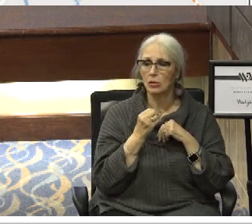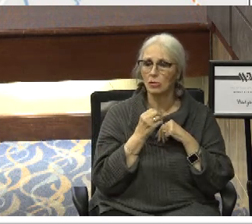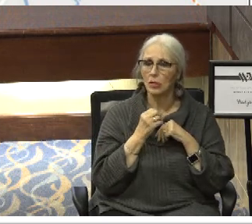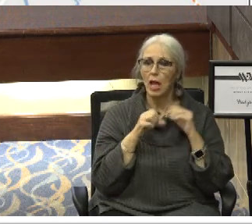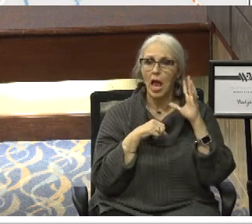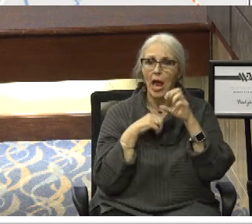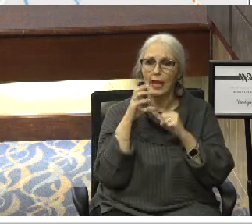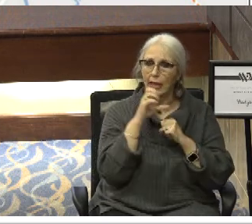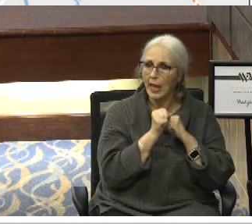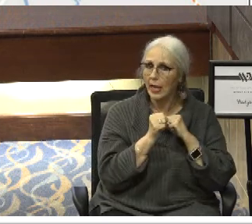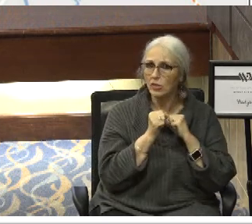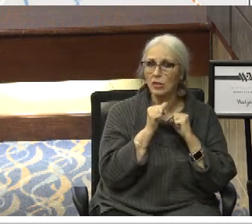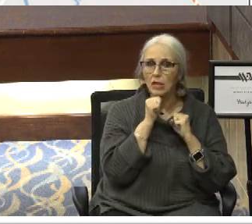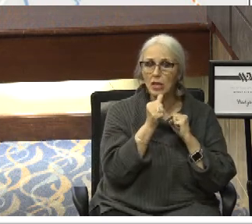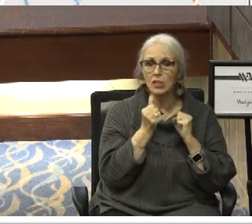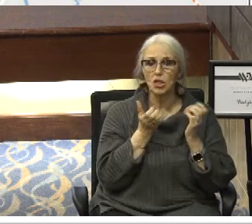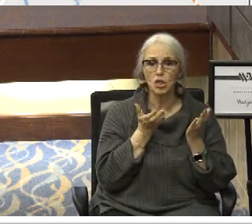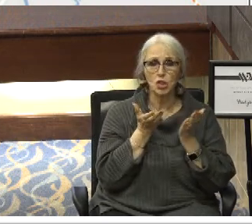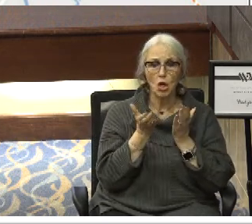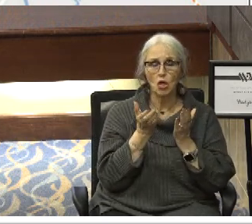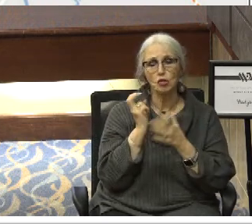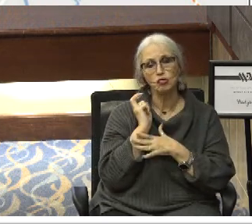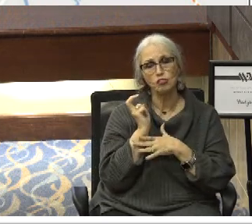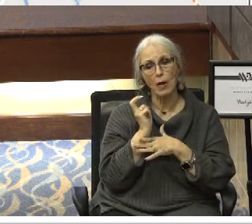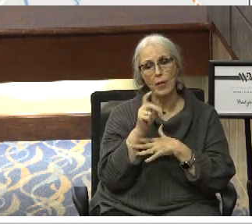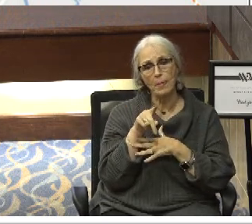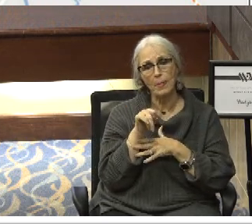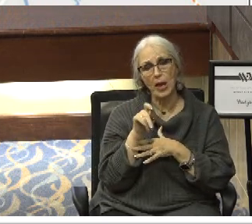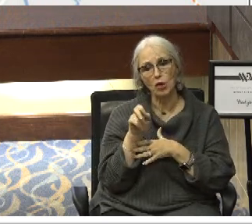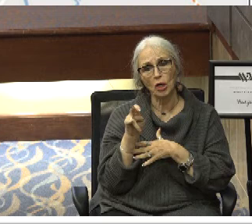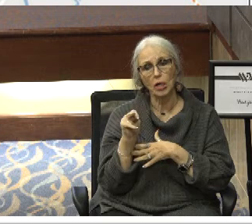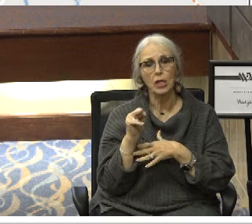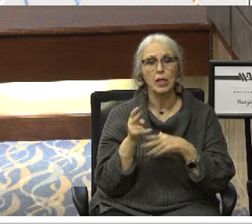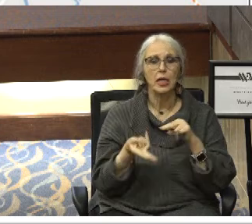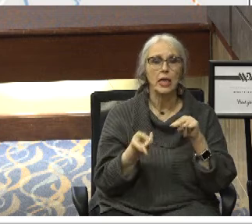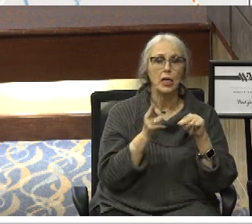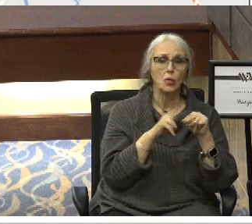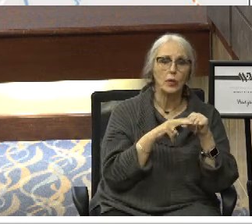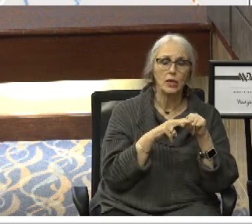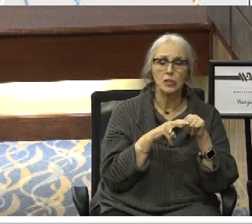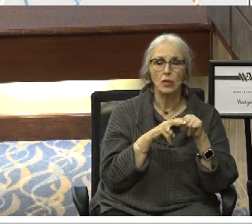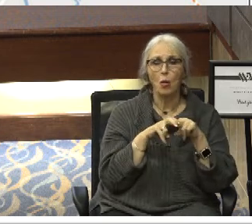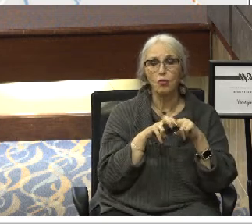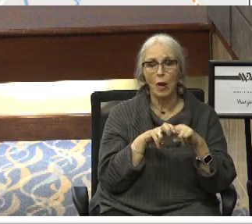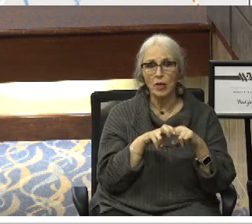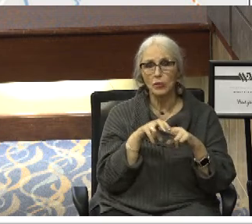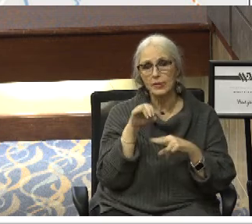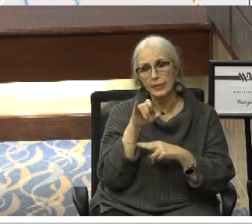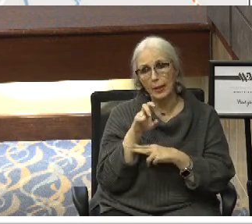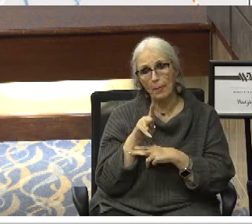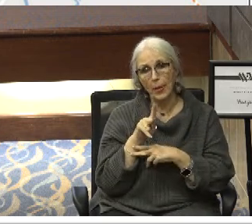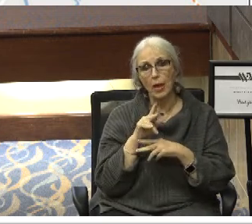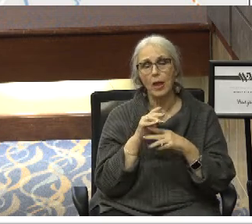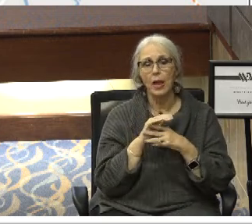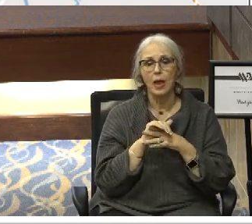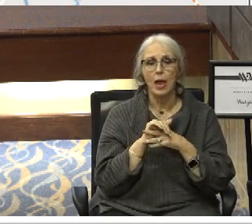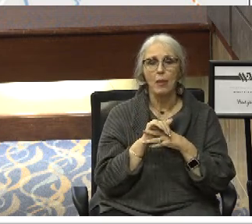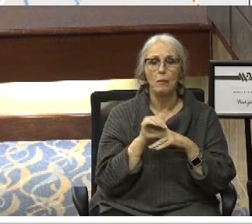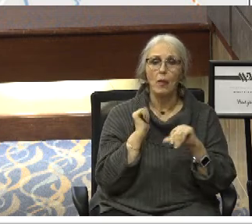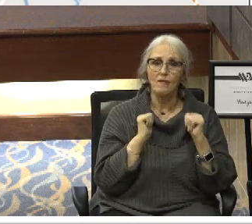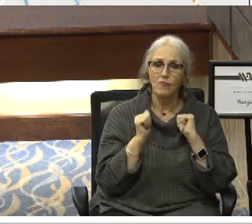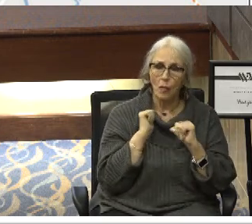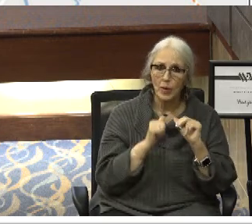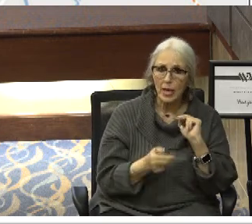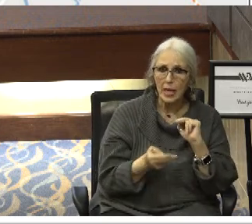capture unserved travel patterns. This will help increase ridership. On-time and performance improvements will lead